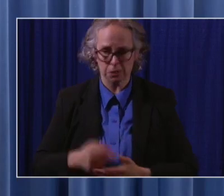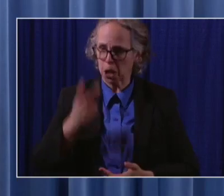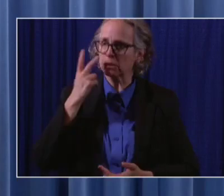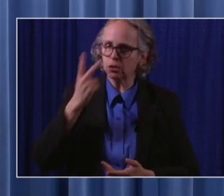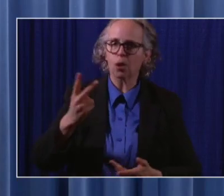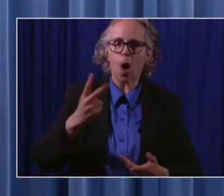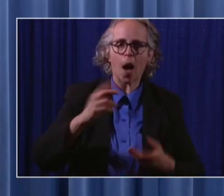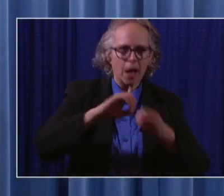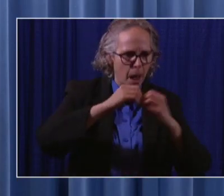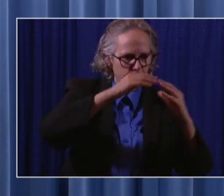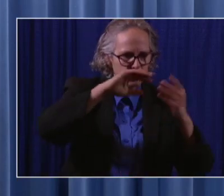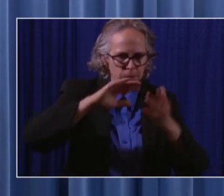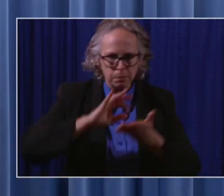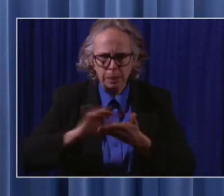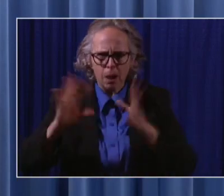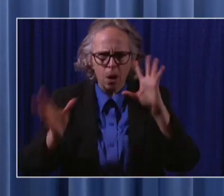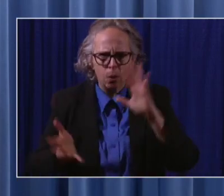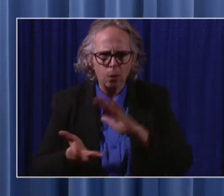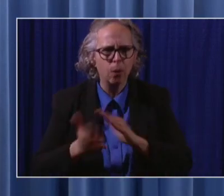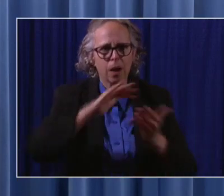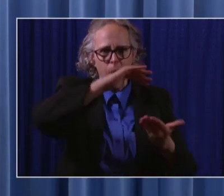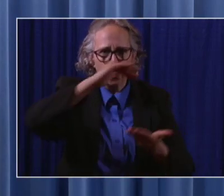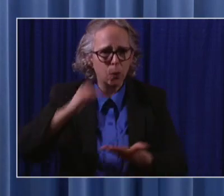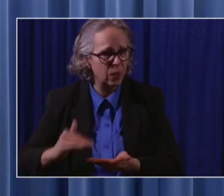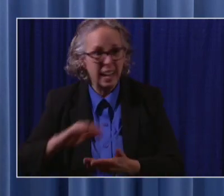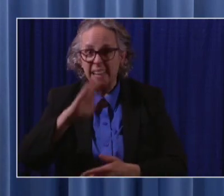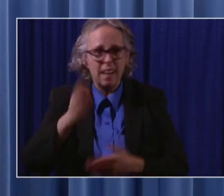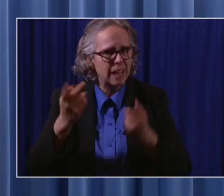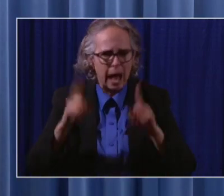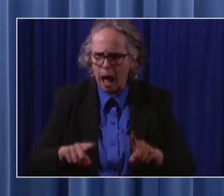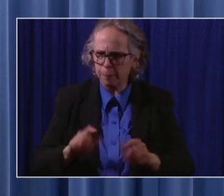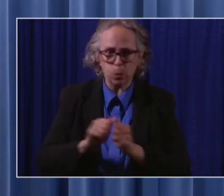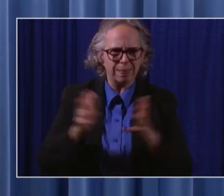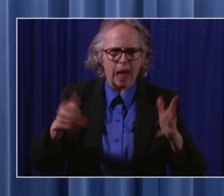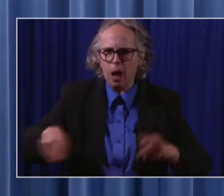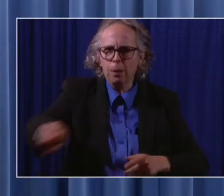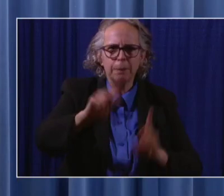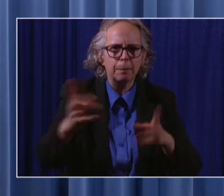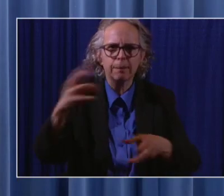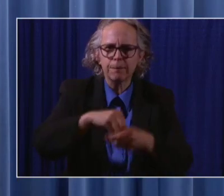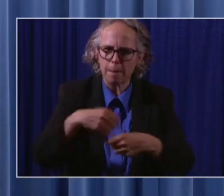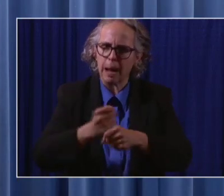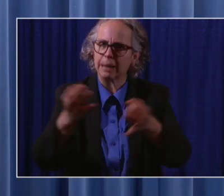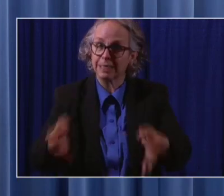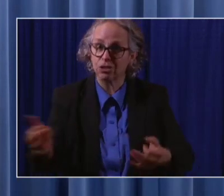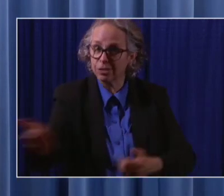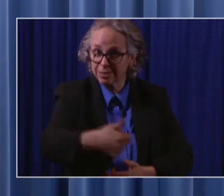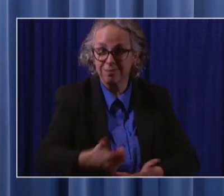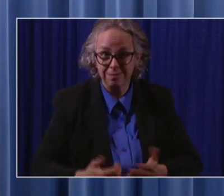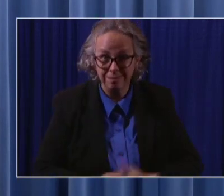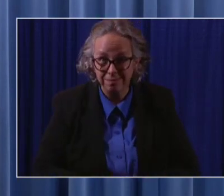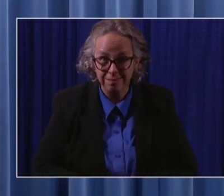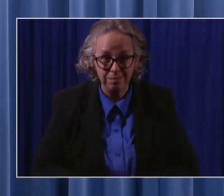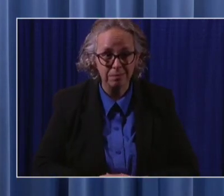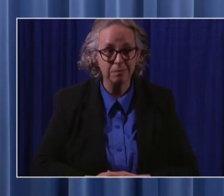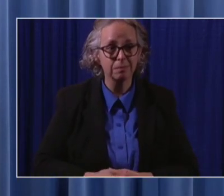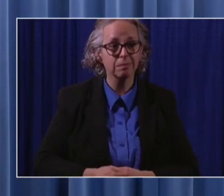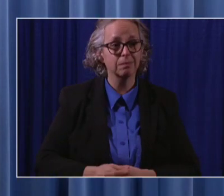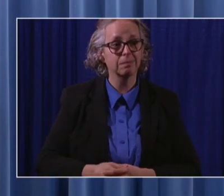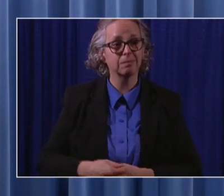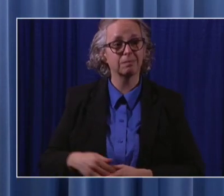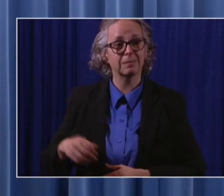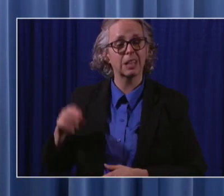been flattened. It would have gone up like that. So the methods of intersecting